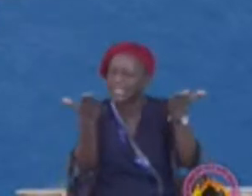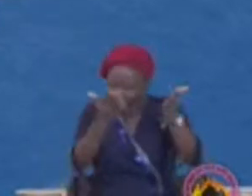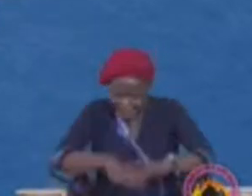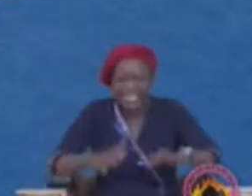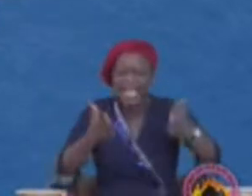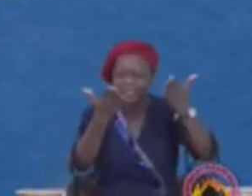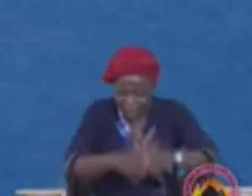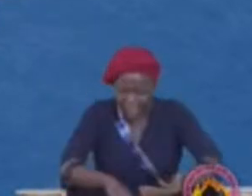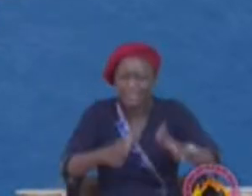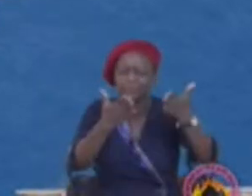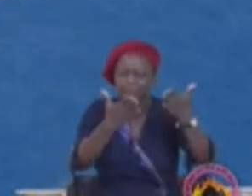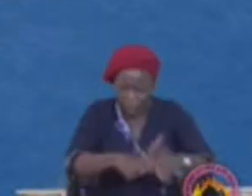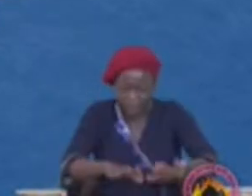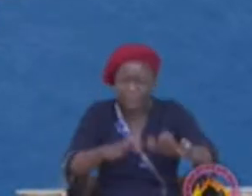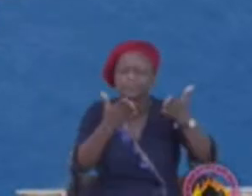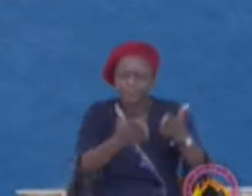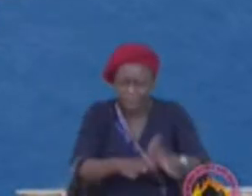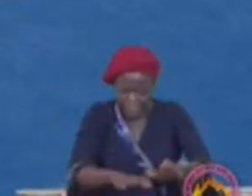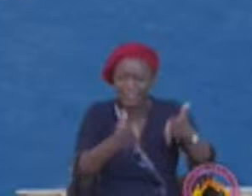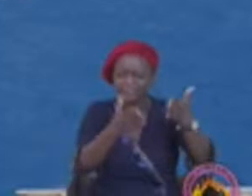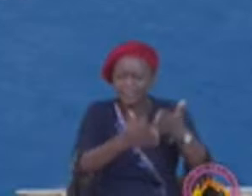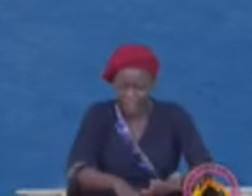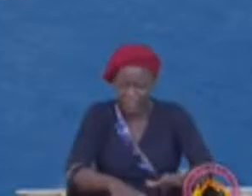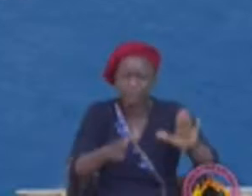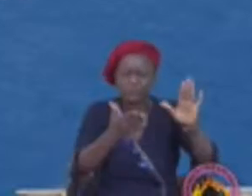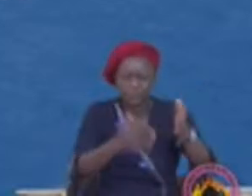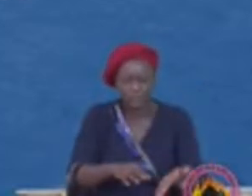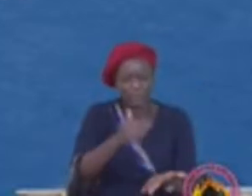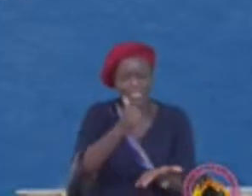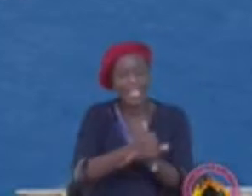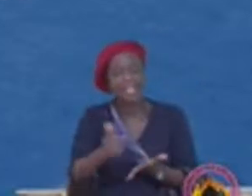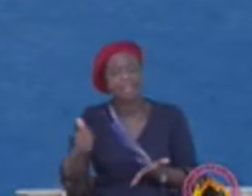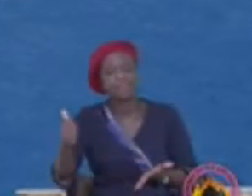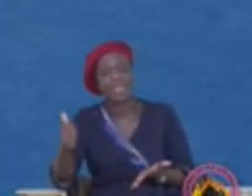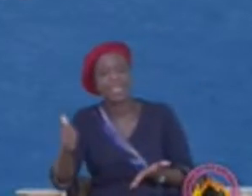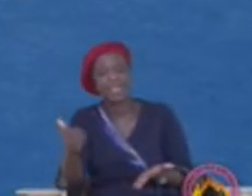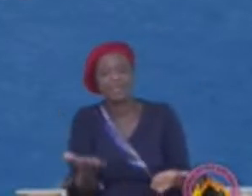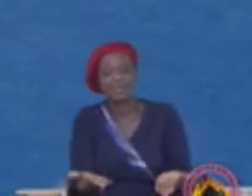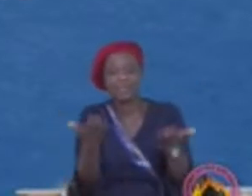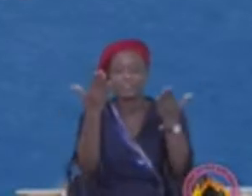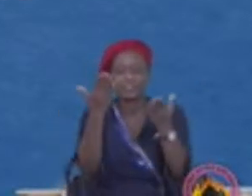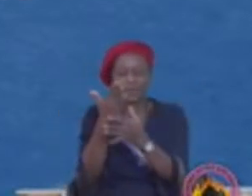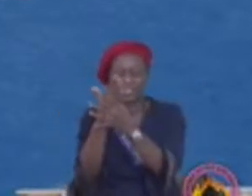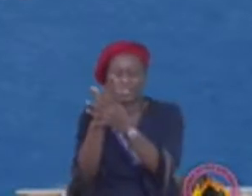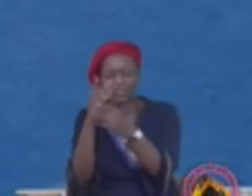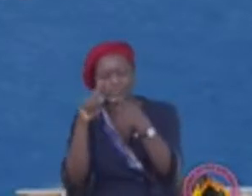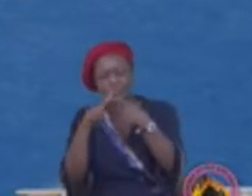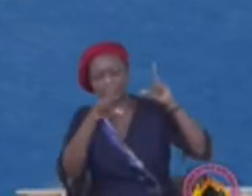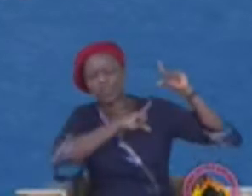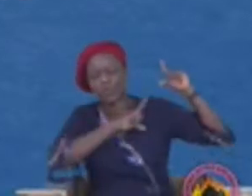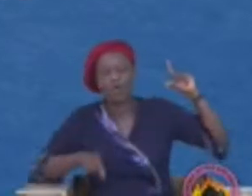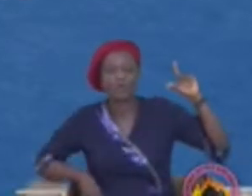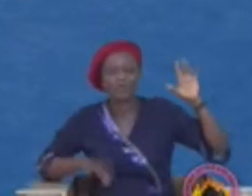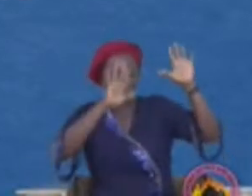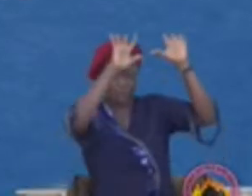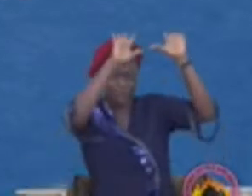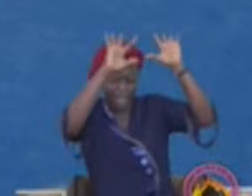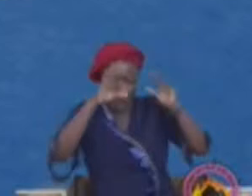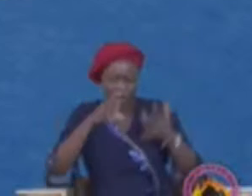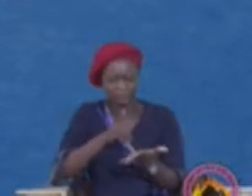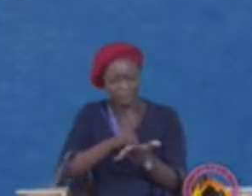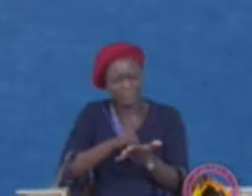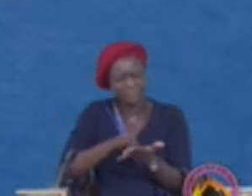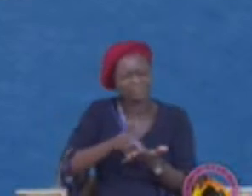Jesus. Die in the name of Jesus. As you raise your right hand to the Lord, rain of divine immunity,